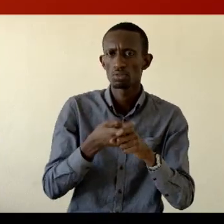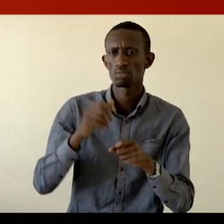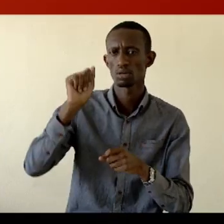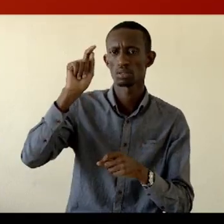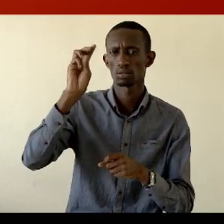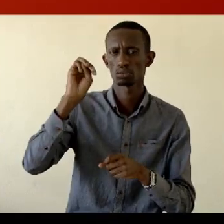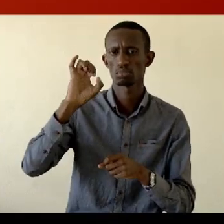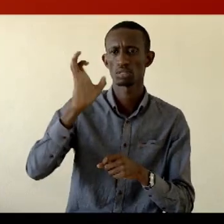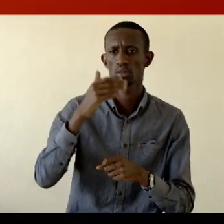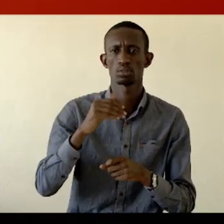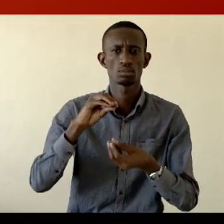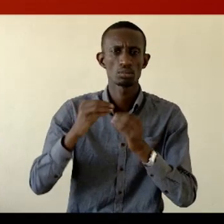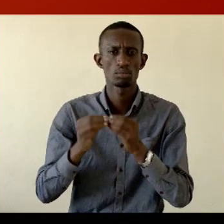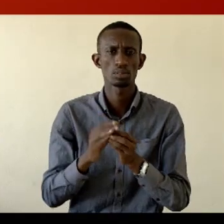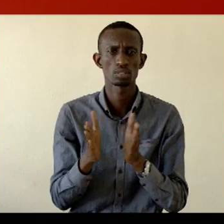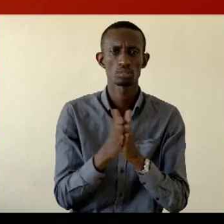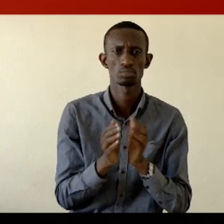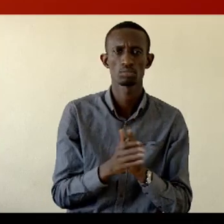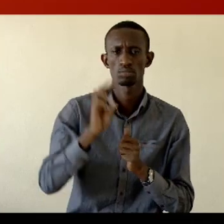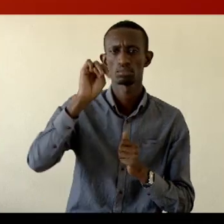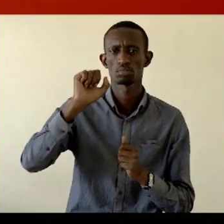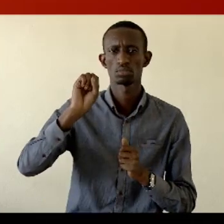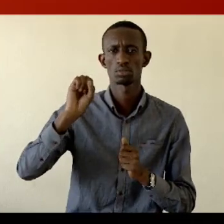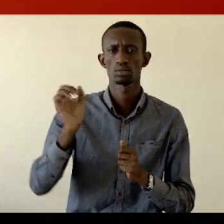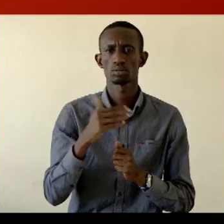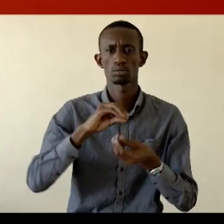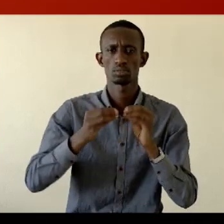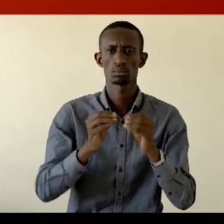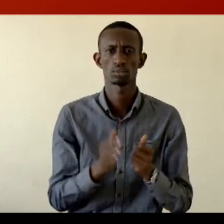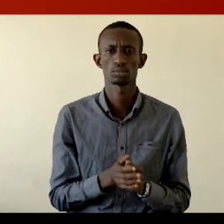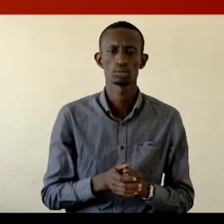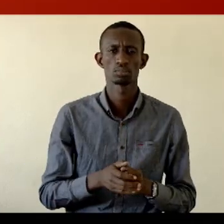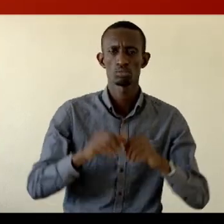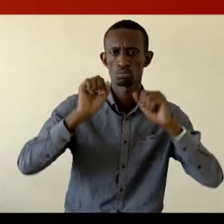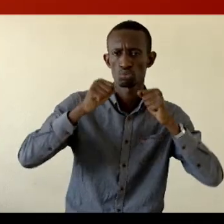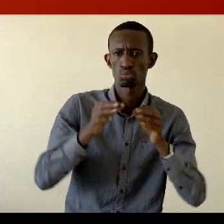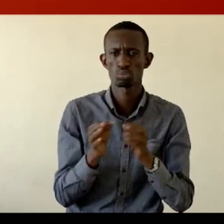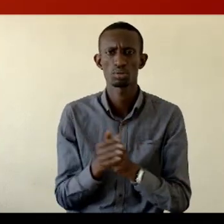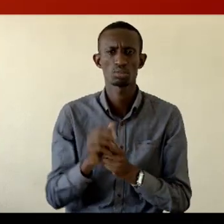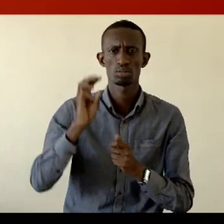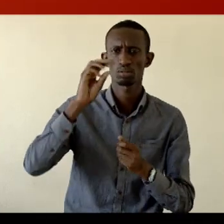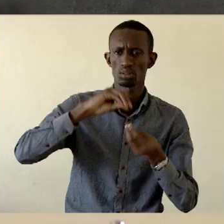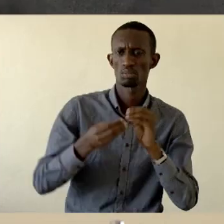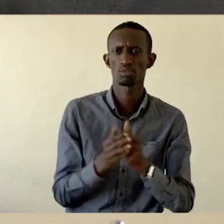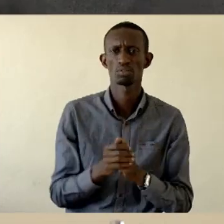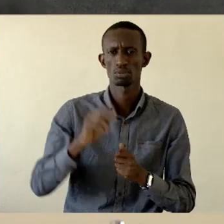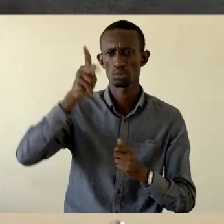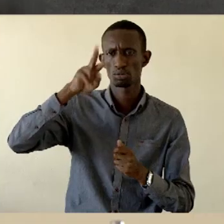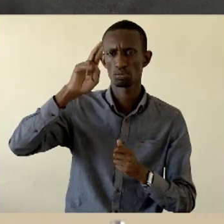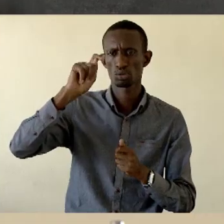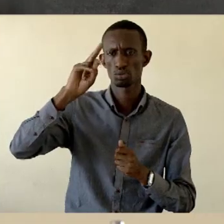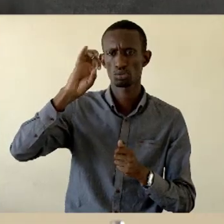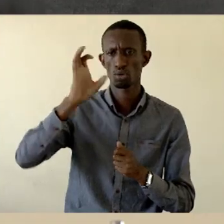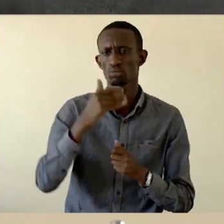from the atomic number and the mass number, we can determine the number of protons, number of electrons, or number of